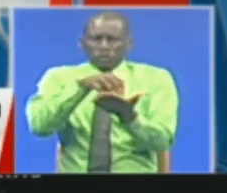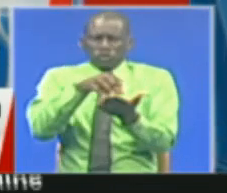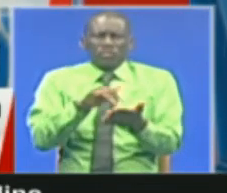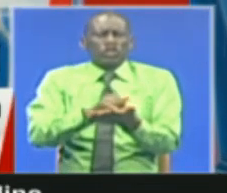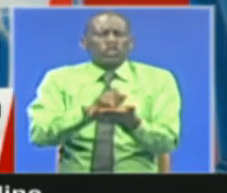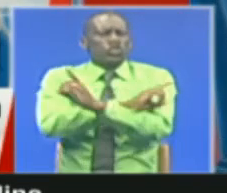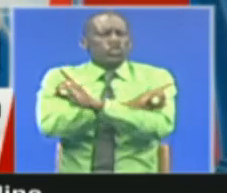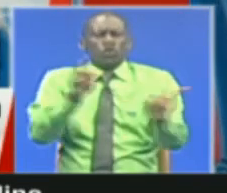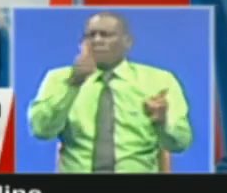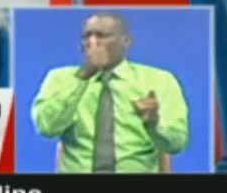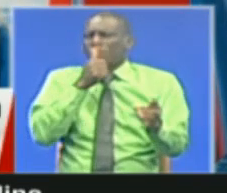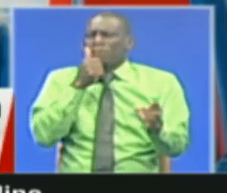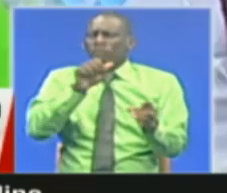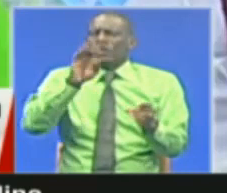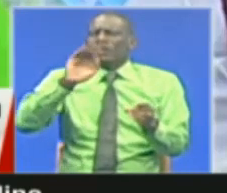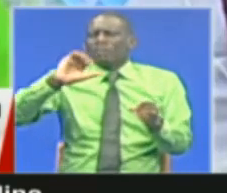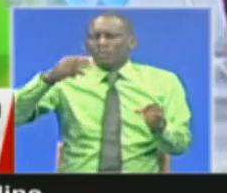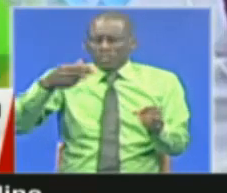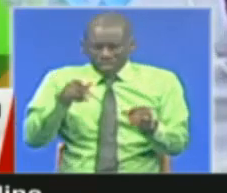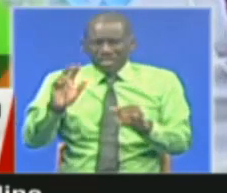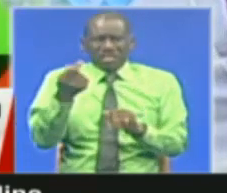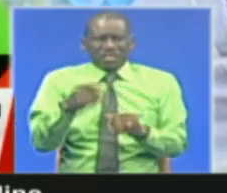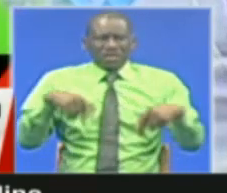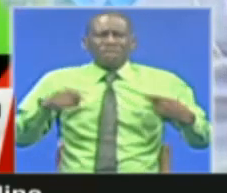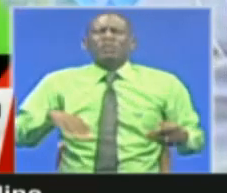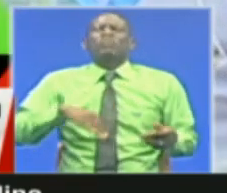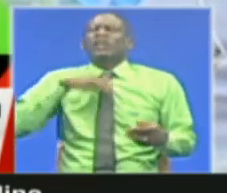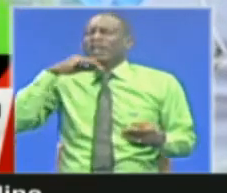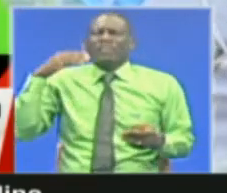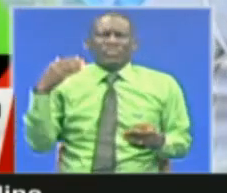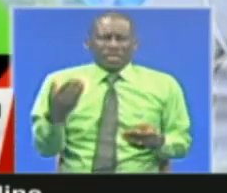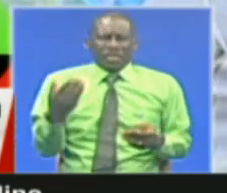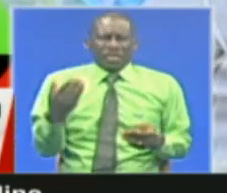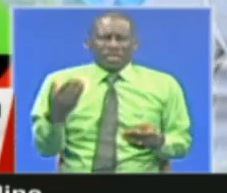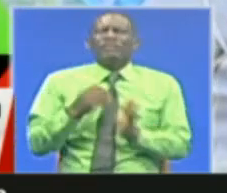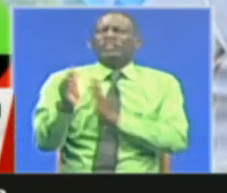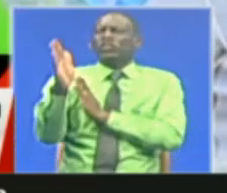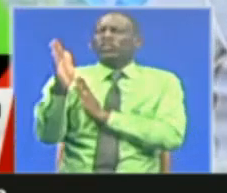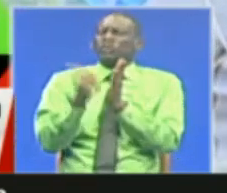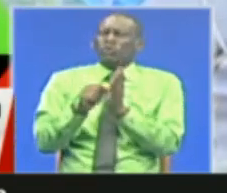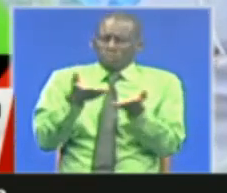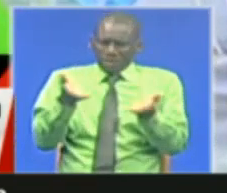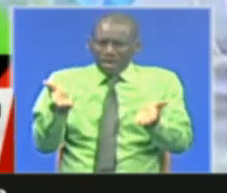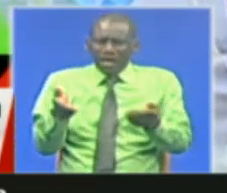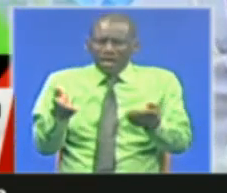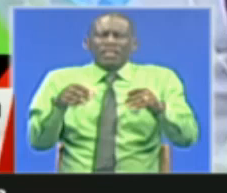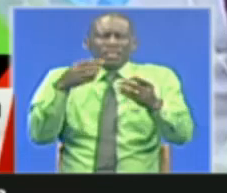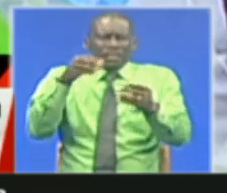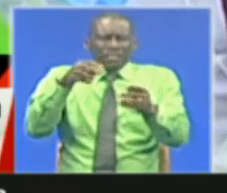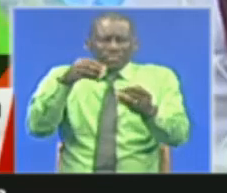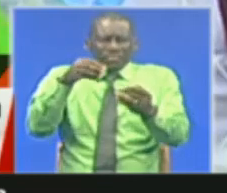are no private beaches in the country. People are dying out there. There is insecurity all over. And then you have security